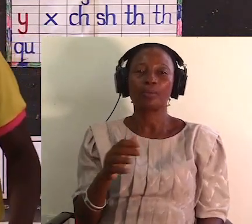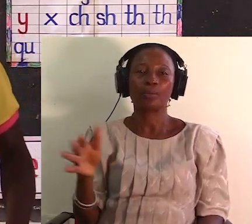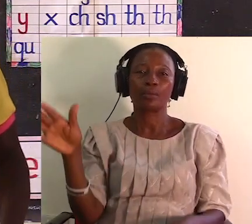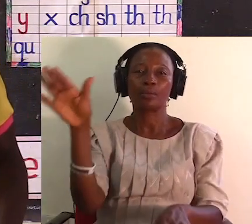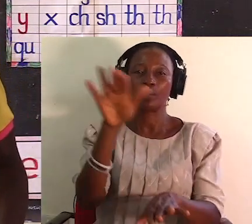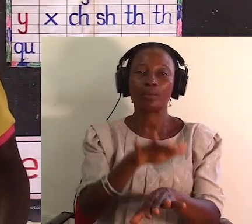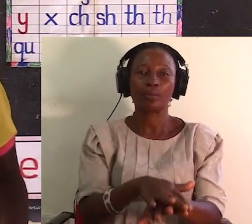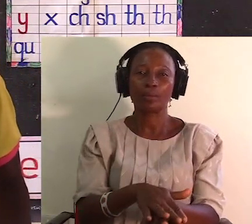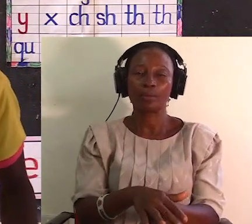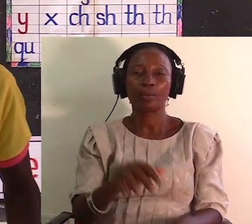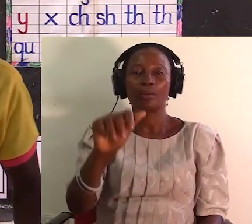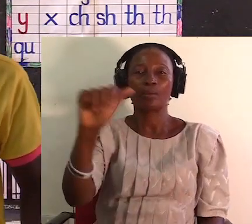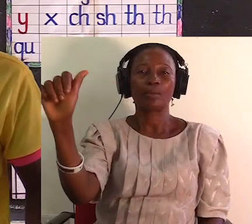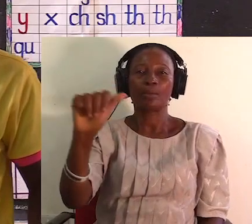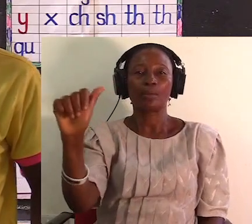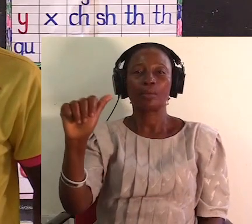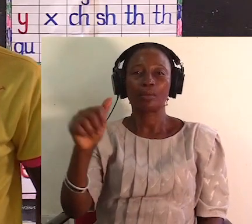letter sound I sound out,